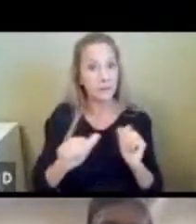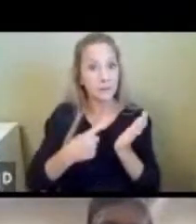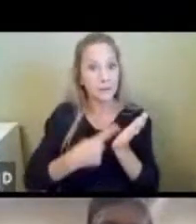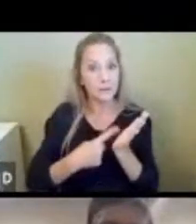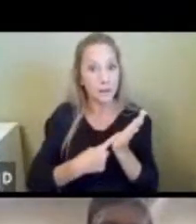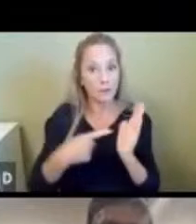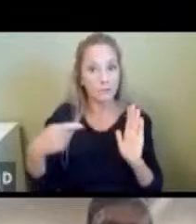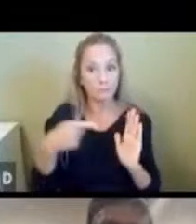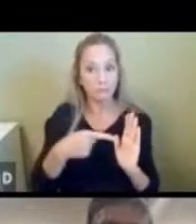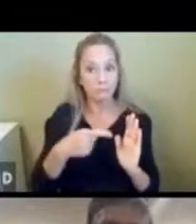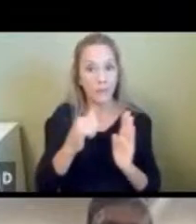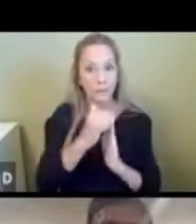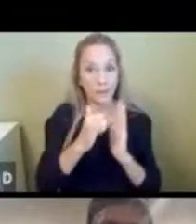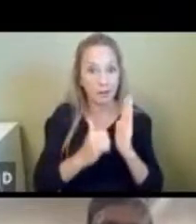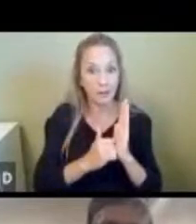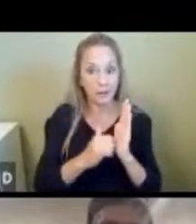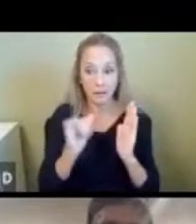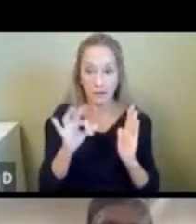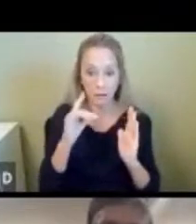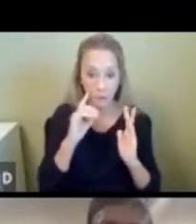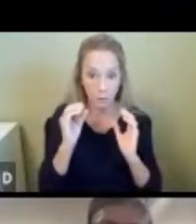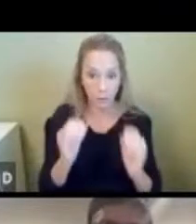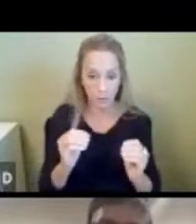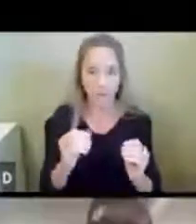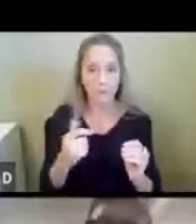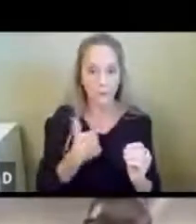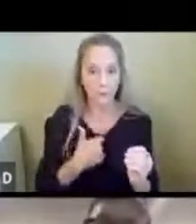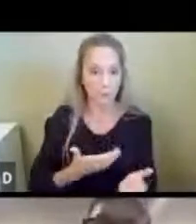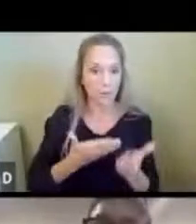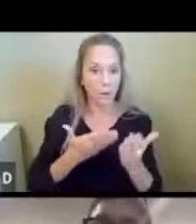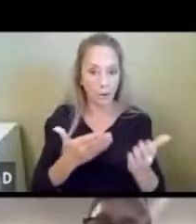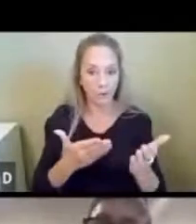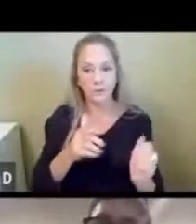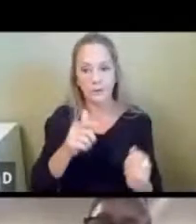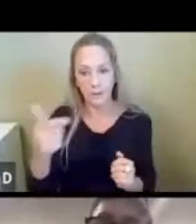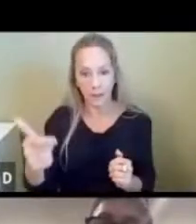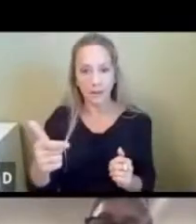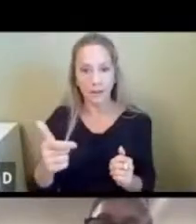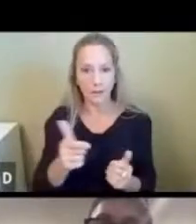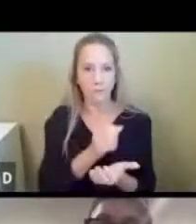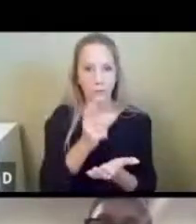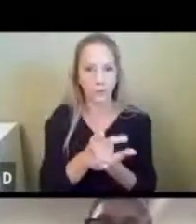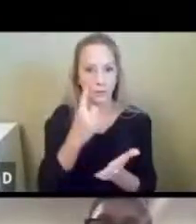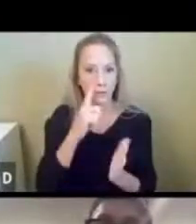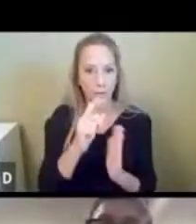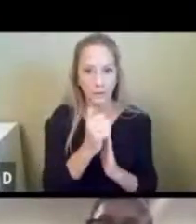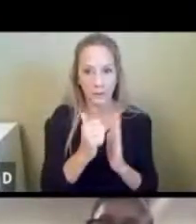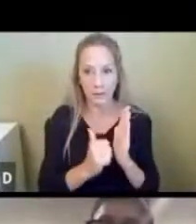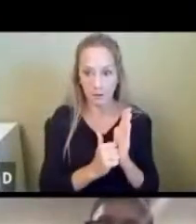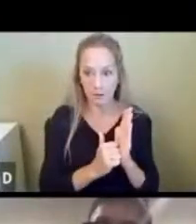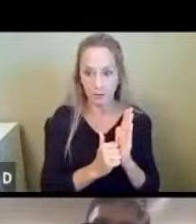If not, we'll get a motion in a second and get the agenda approved.